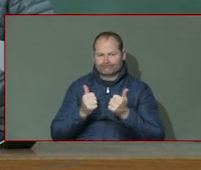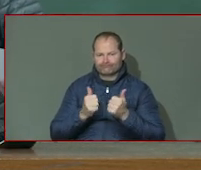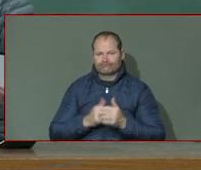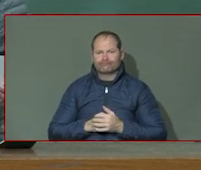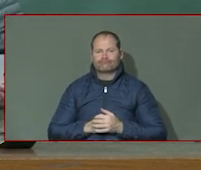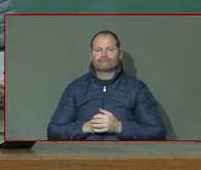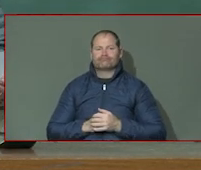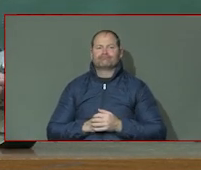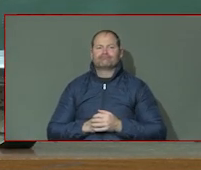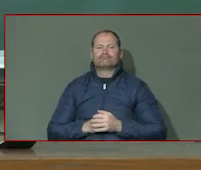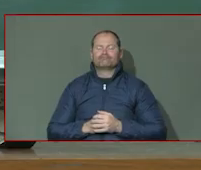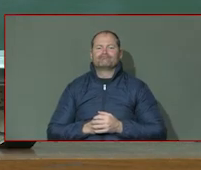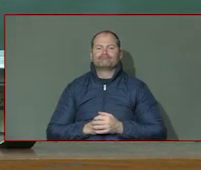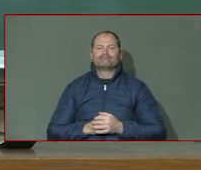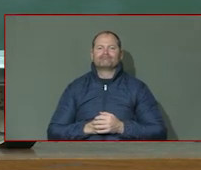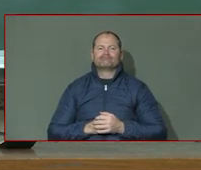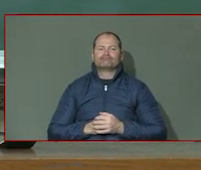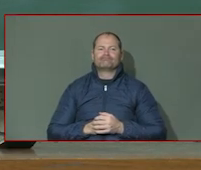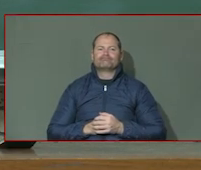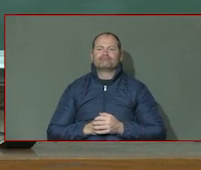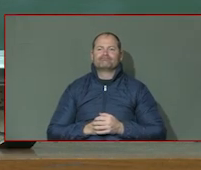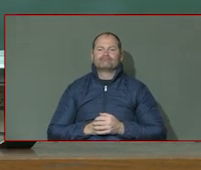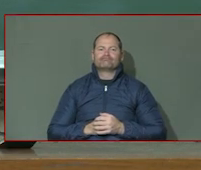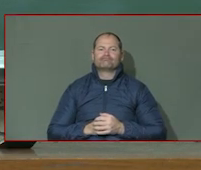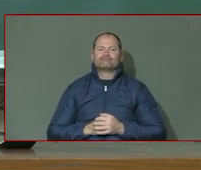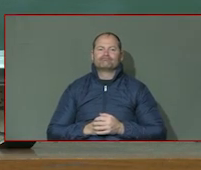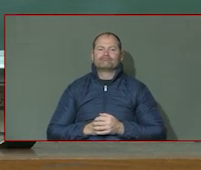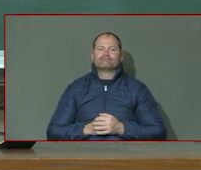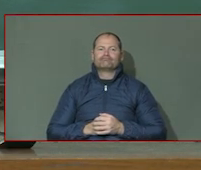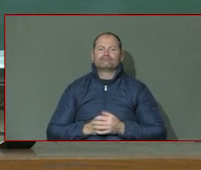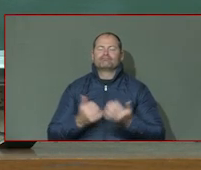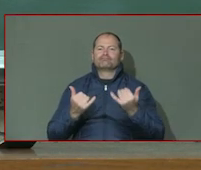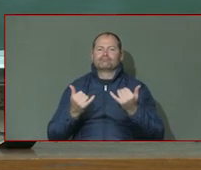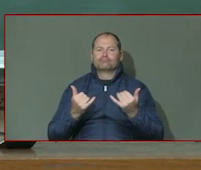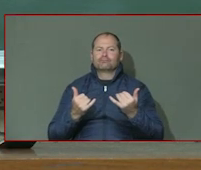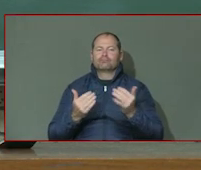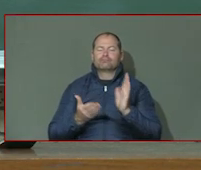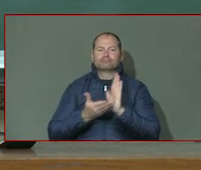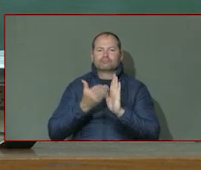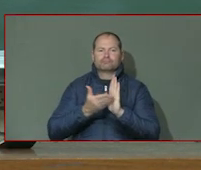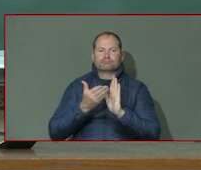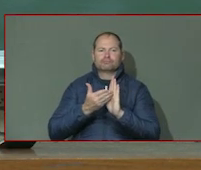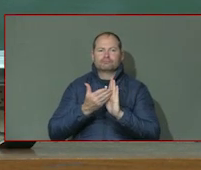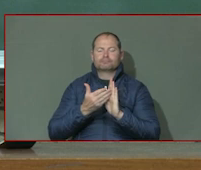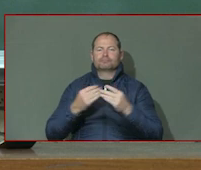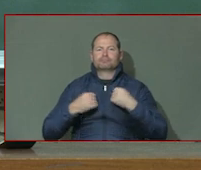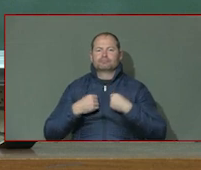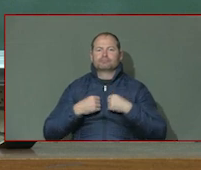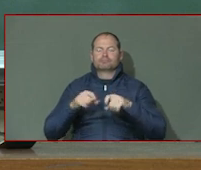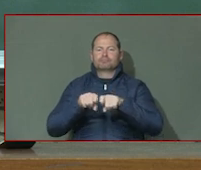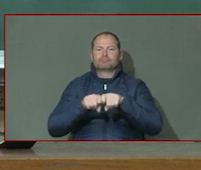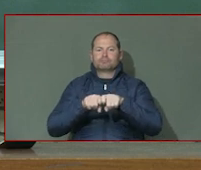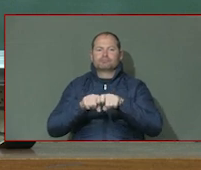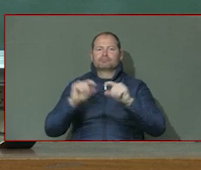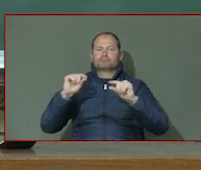So I did not get to the markup and asset test ratio. Maybe we should just quickly look at those